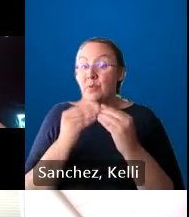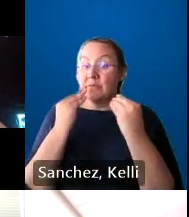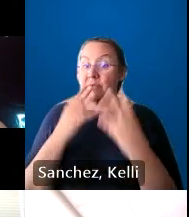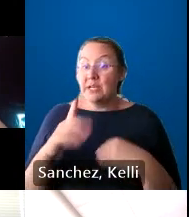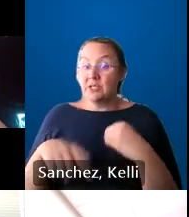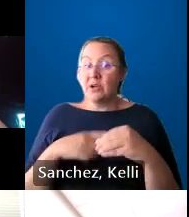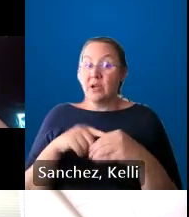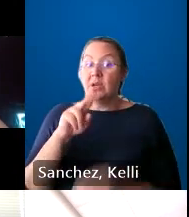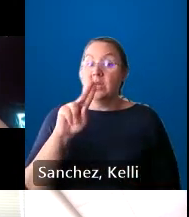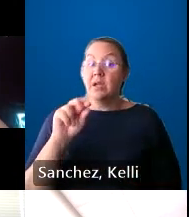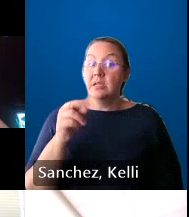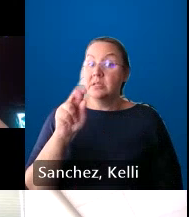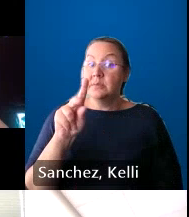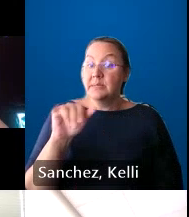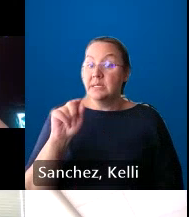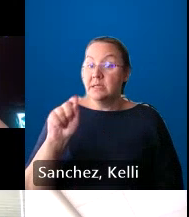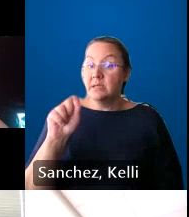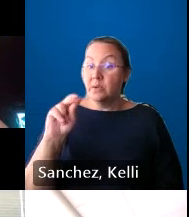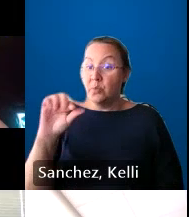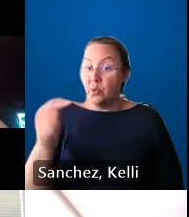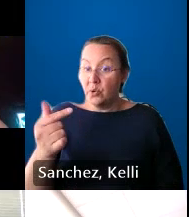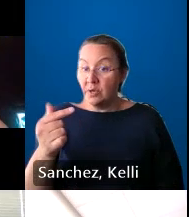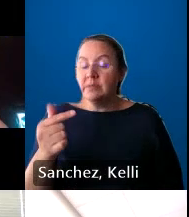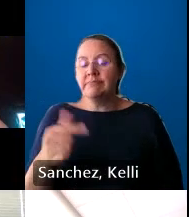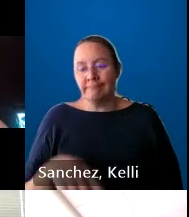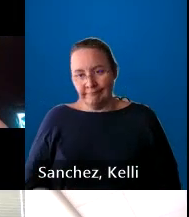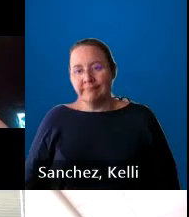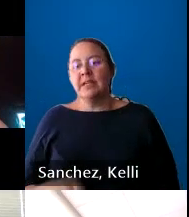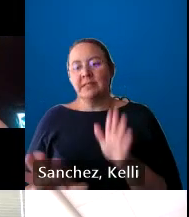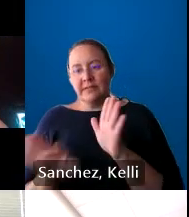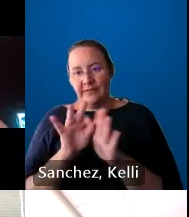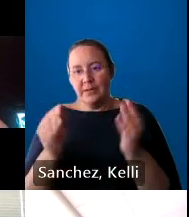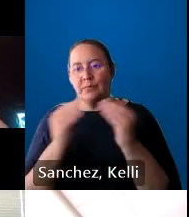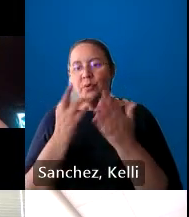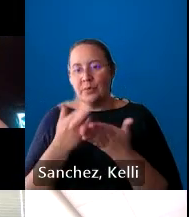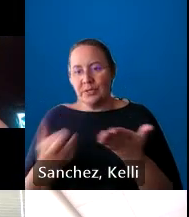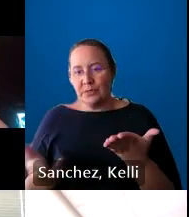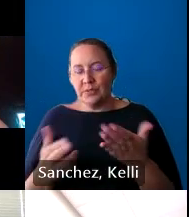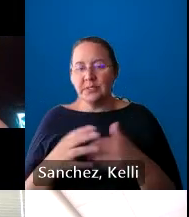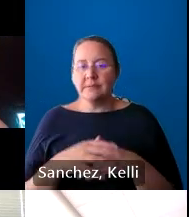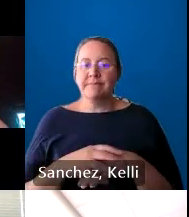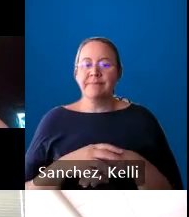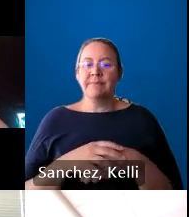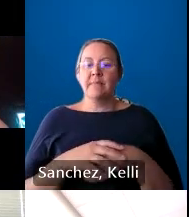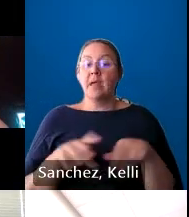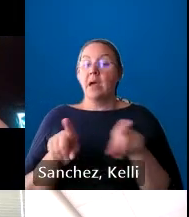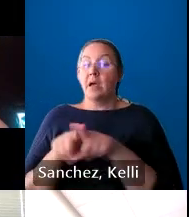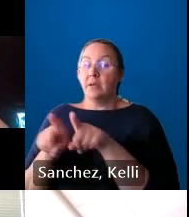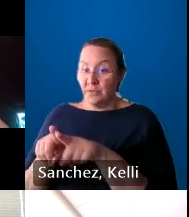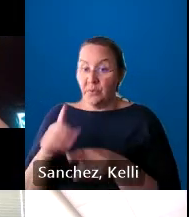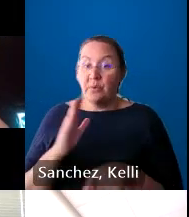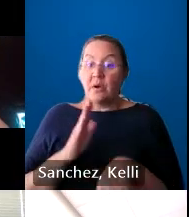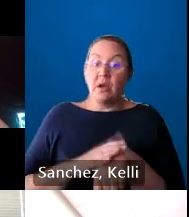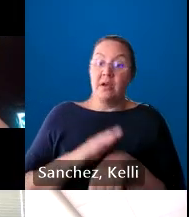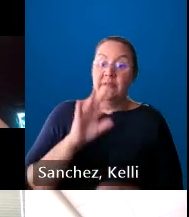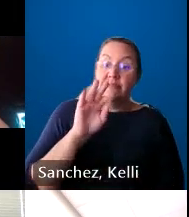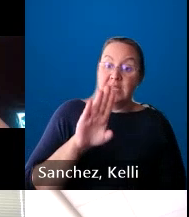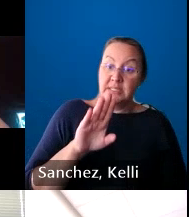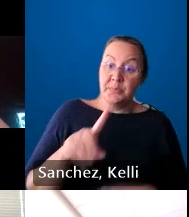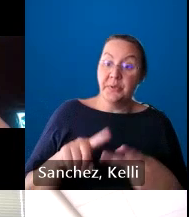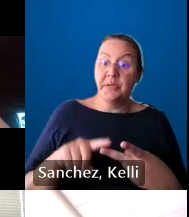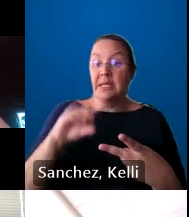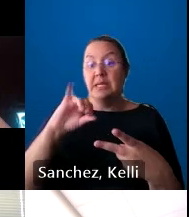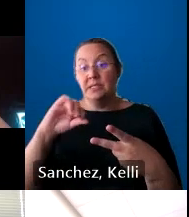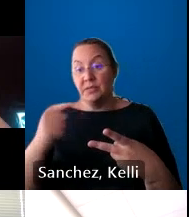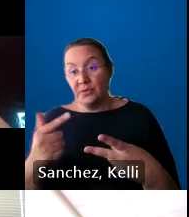on unshamekentucky.org to find further resources, as well as we are on Facebook, we are on